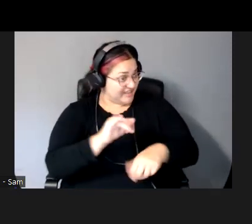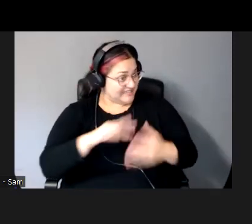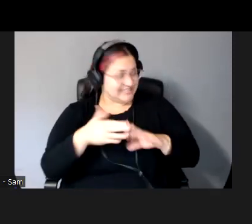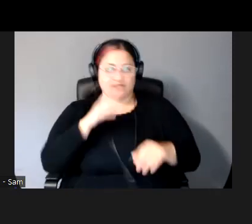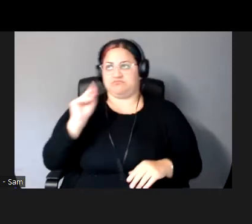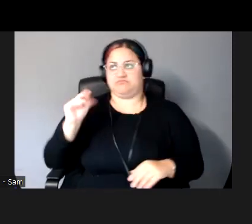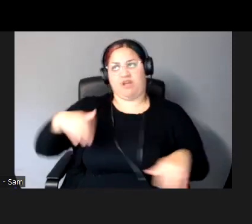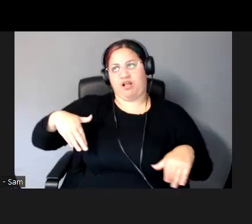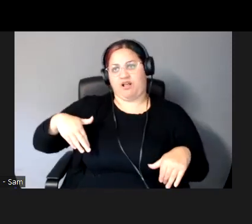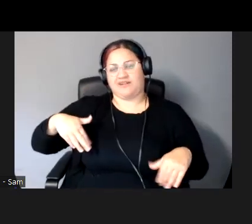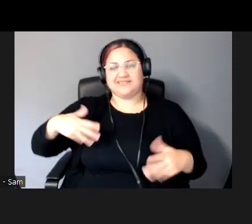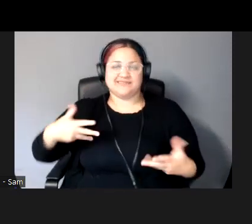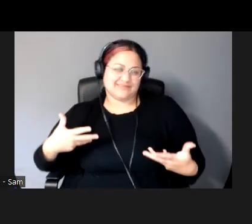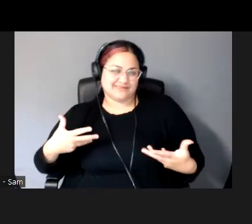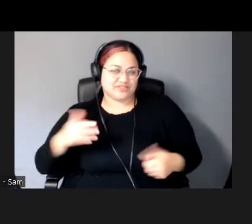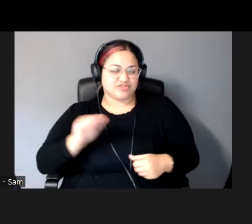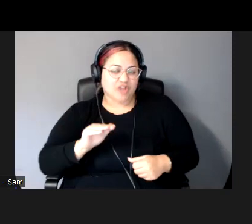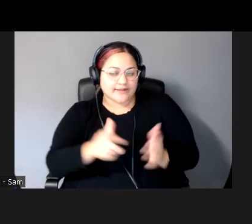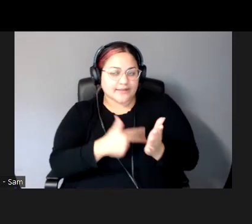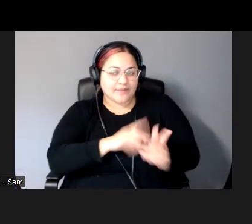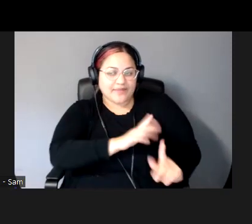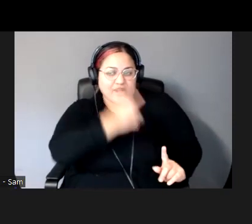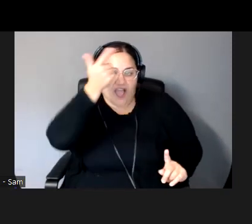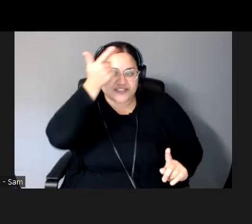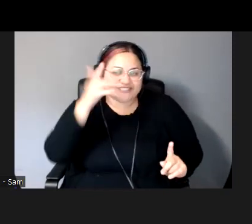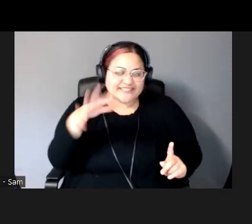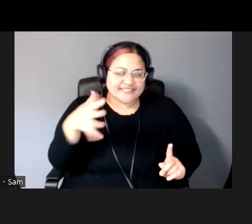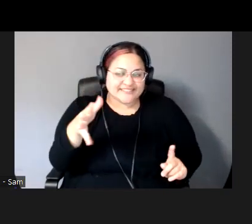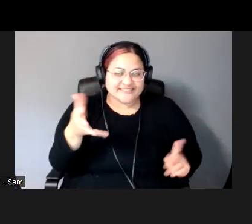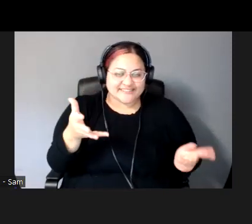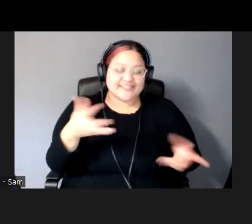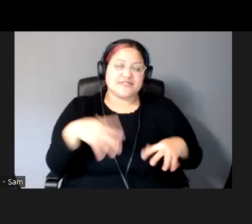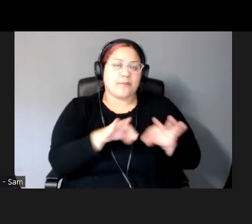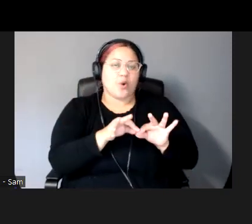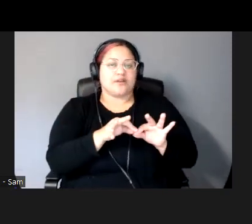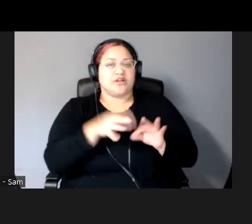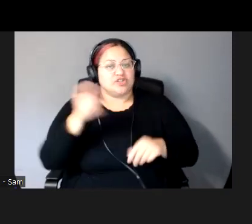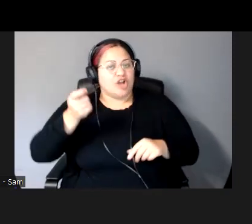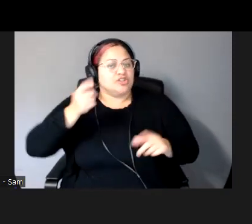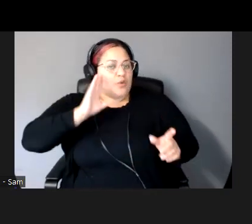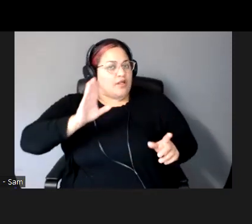but is it really the child that wants it? Are they old enough to convey what they want? Right. Thank you.